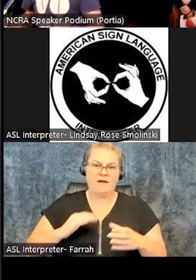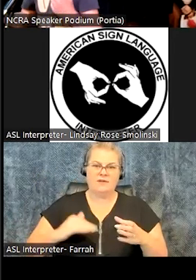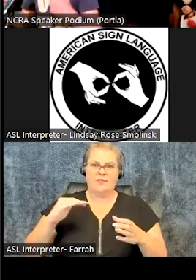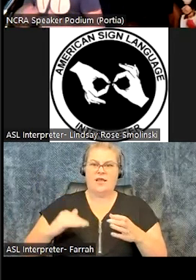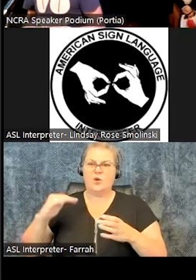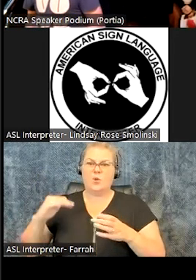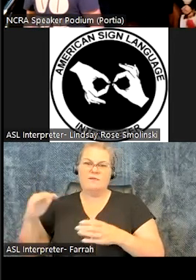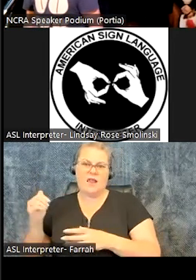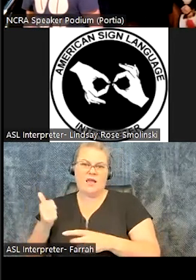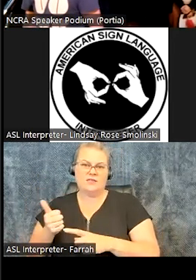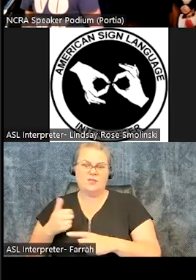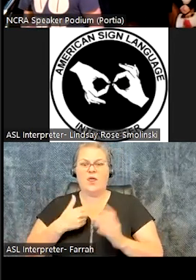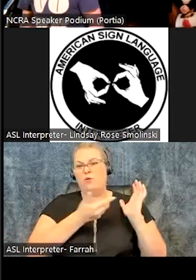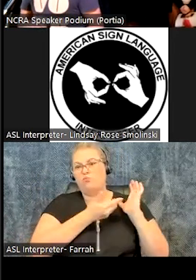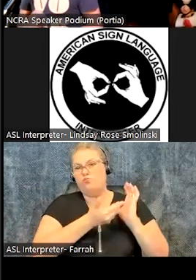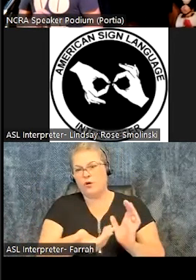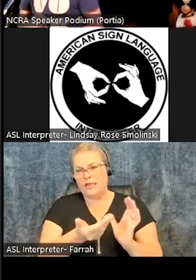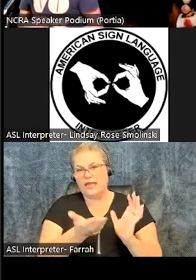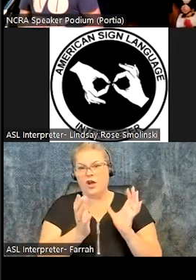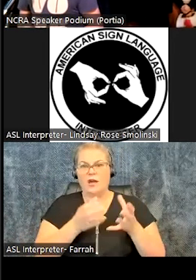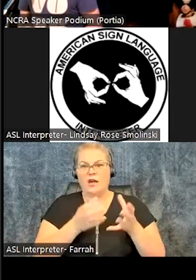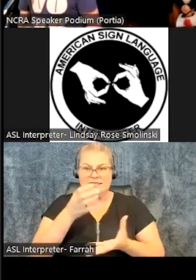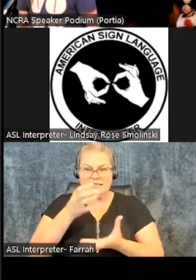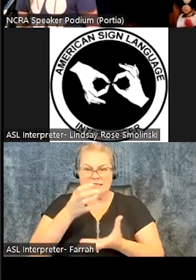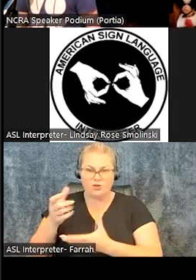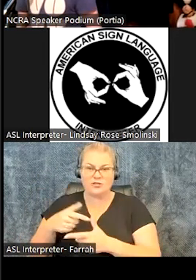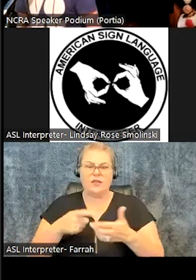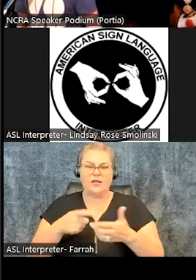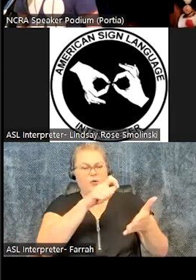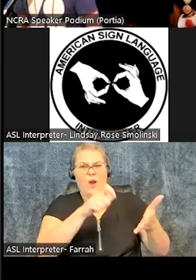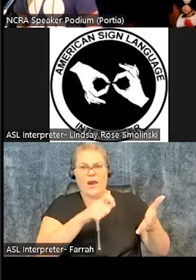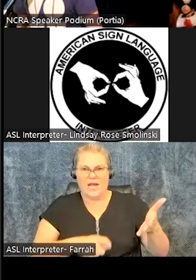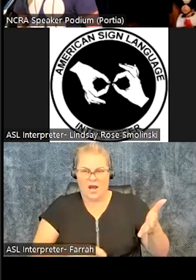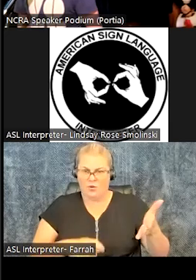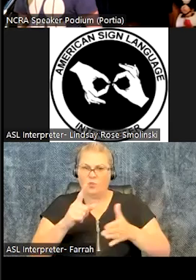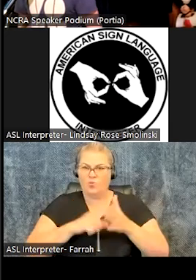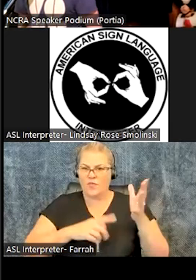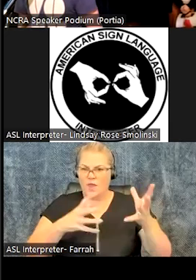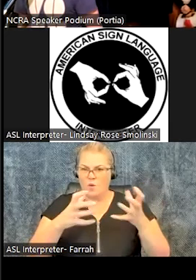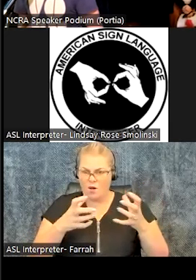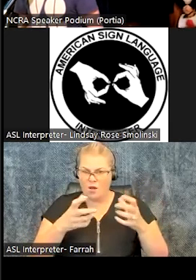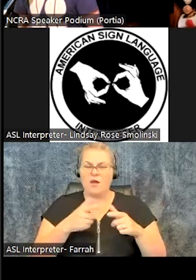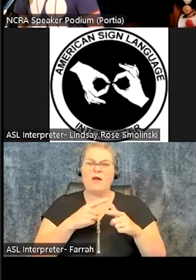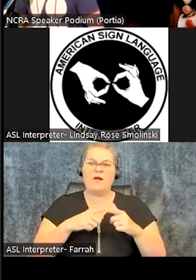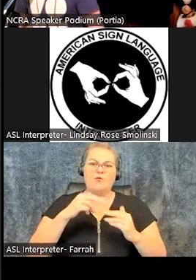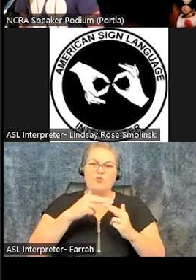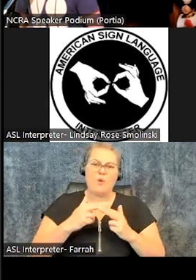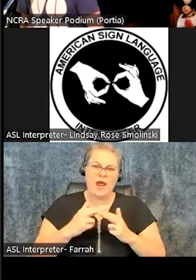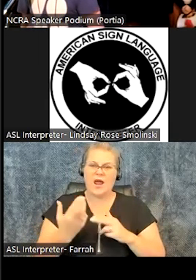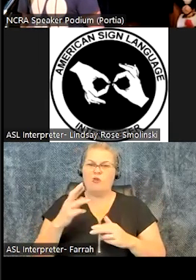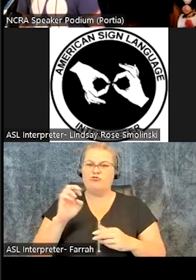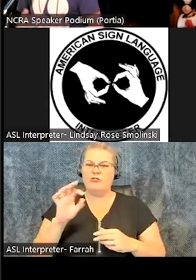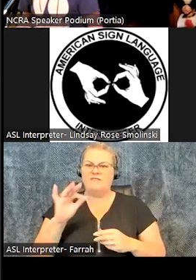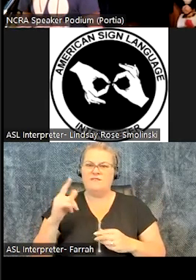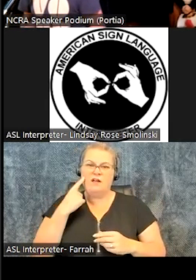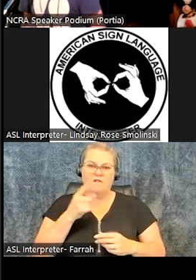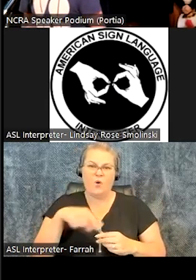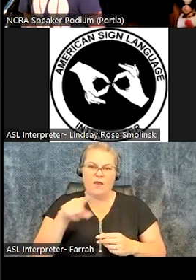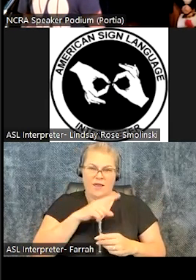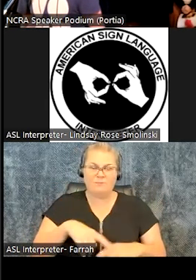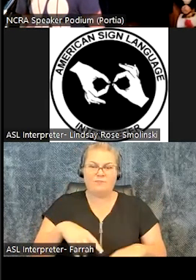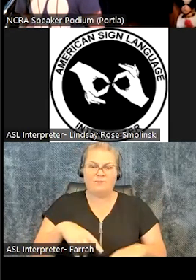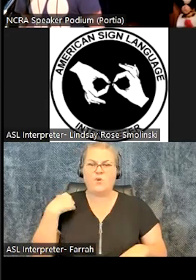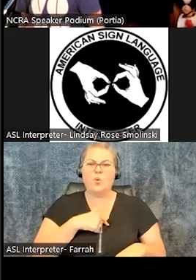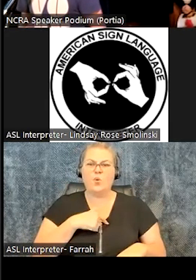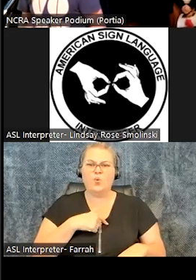would come in, bring their containers. We'd kind of write down a menu of what they want and weigh them and refill them for them. We've since moved back